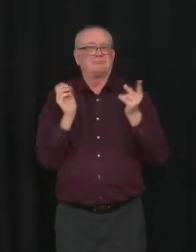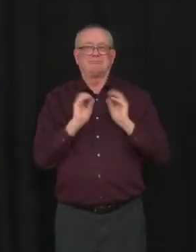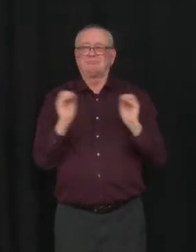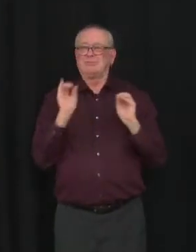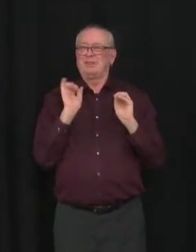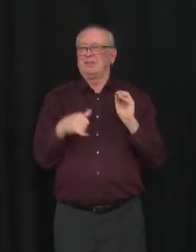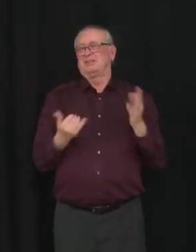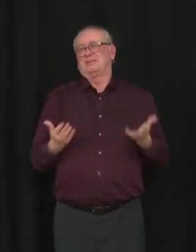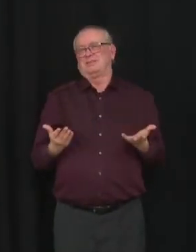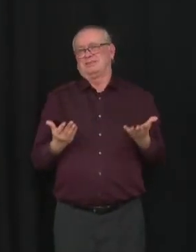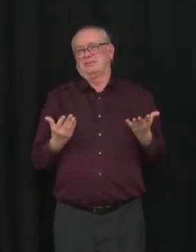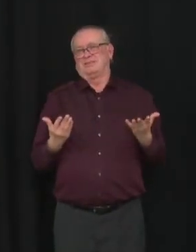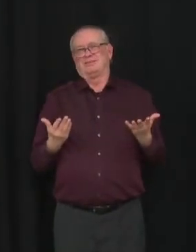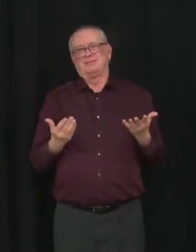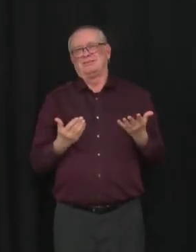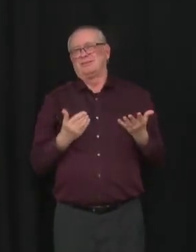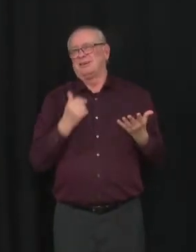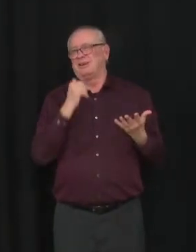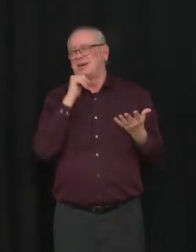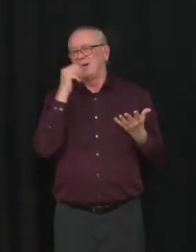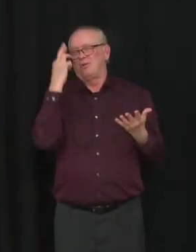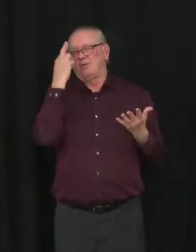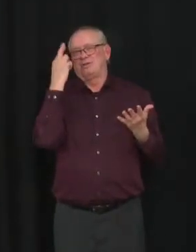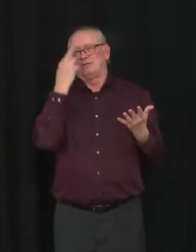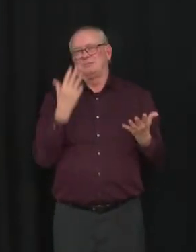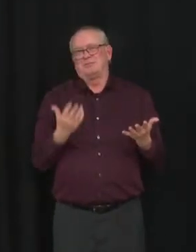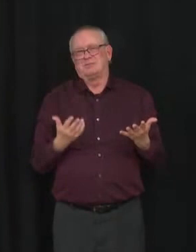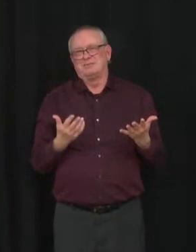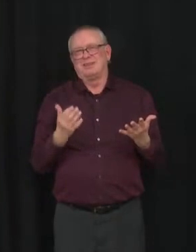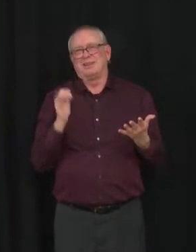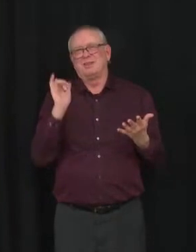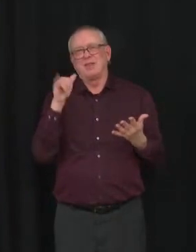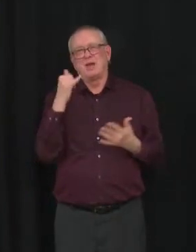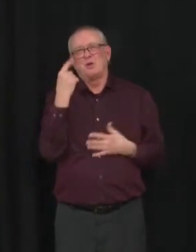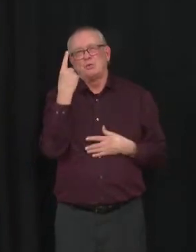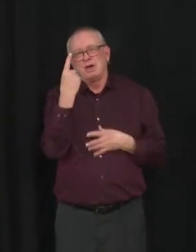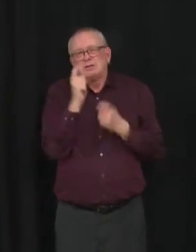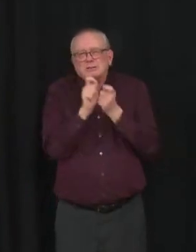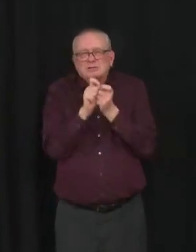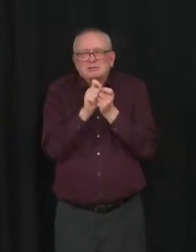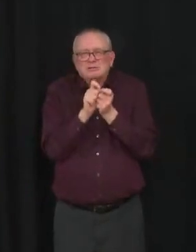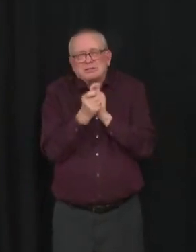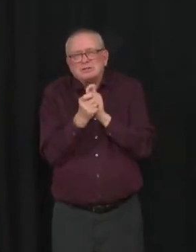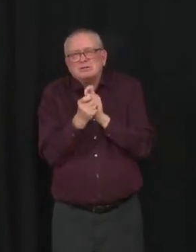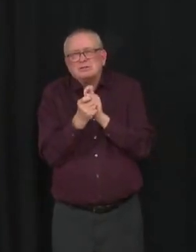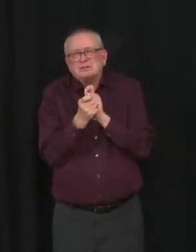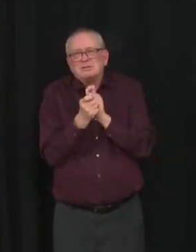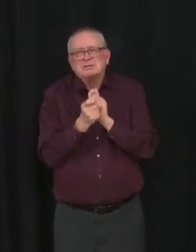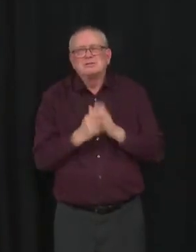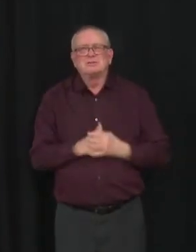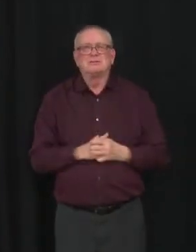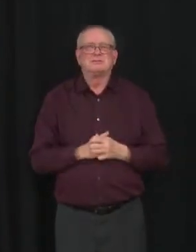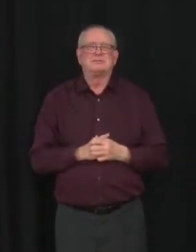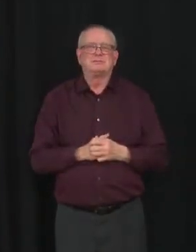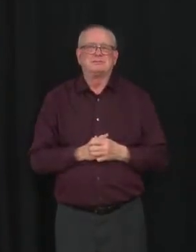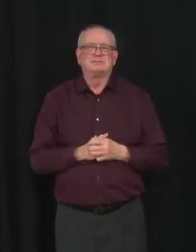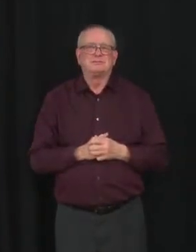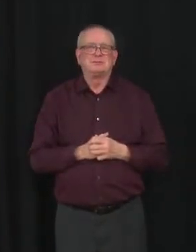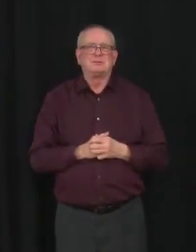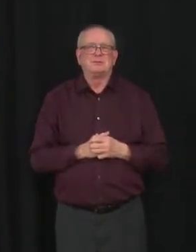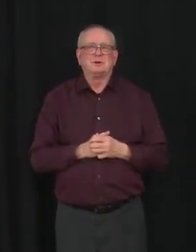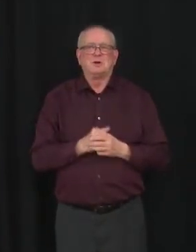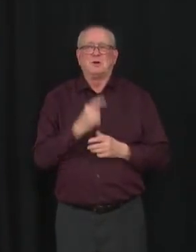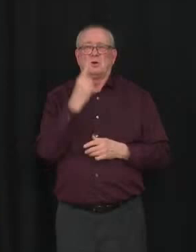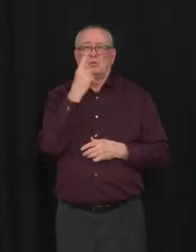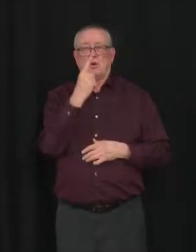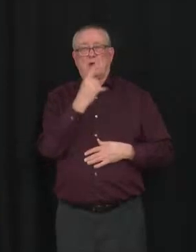frankly unreasonable. And so that one change, I think, reflects the practice. There's only one province now that has a